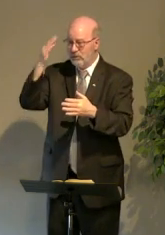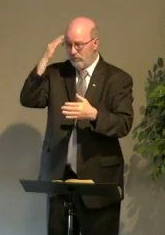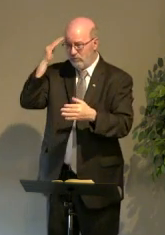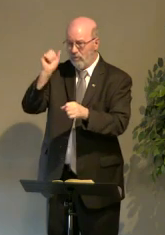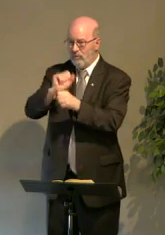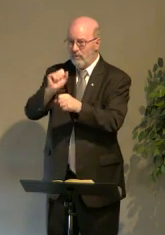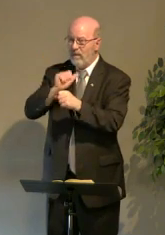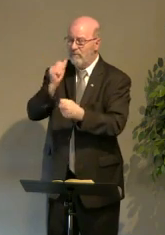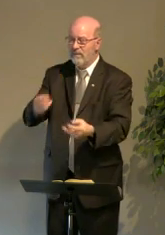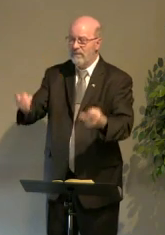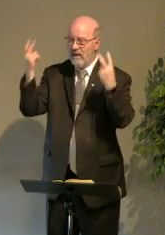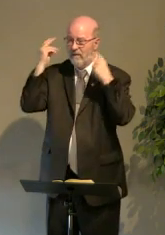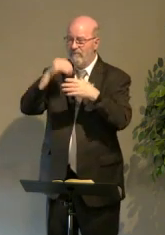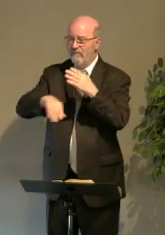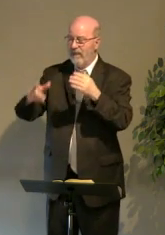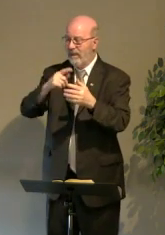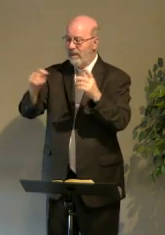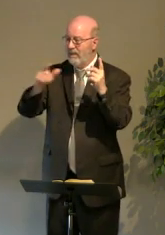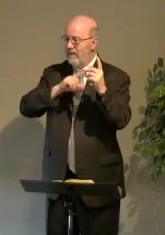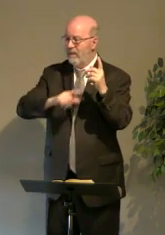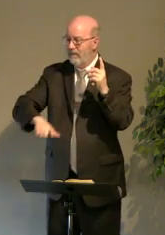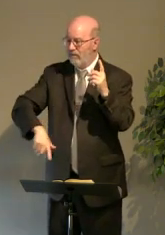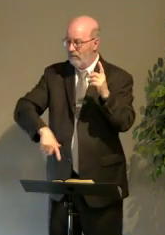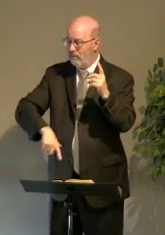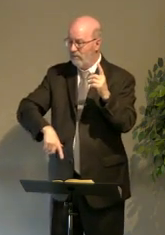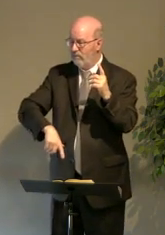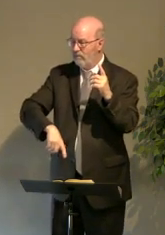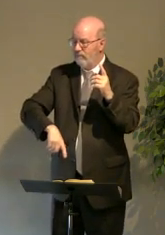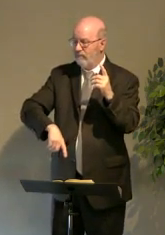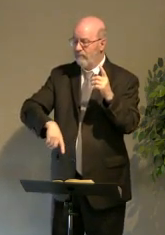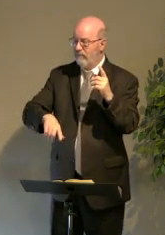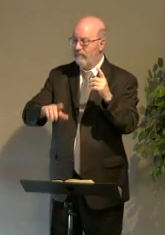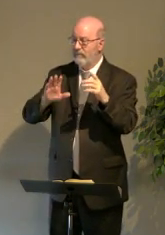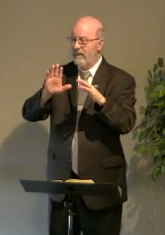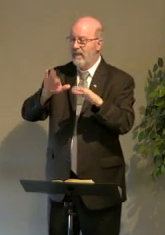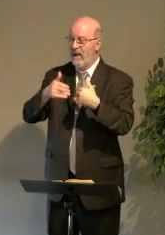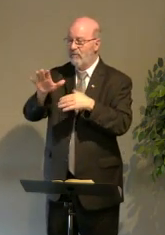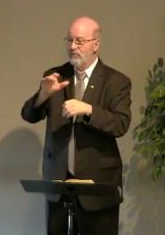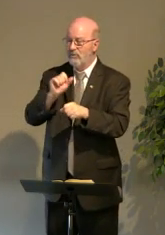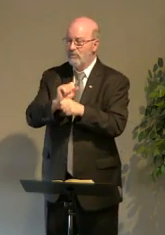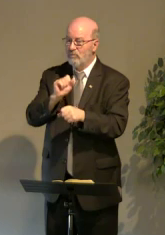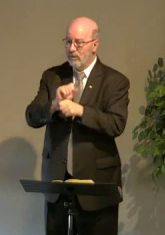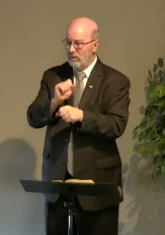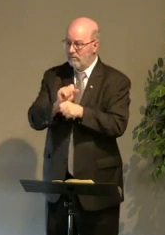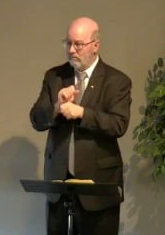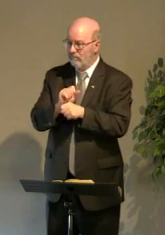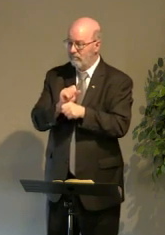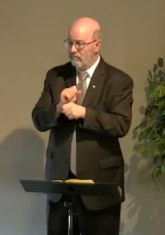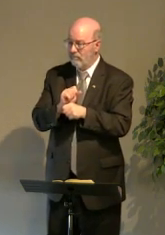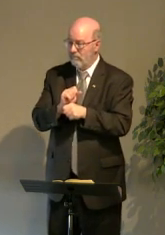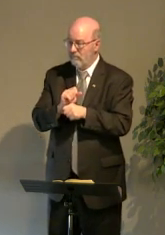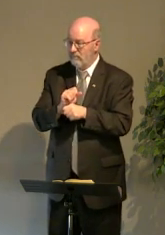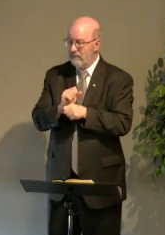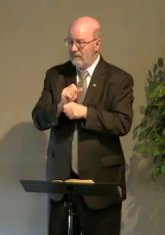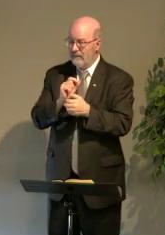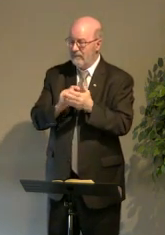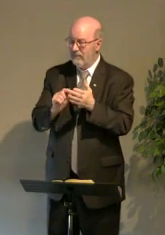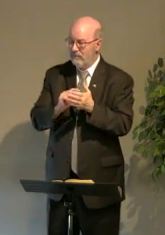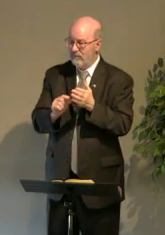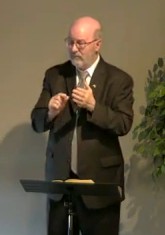as much as you know that your labor is not in vain in the Lord. How is your workload? You know, these